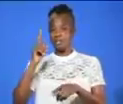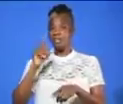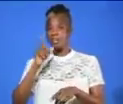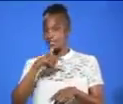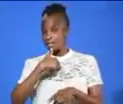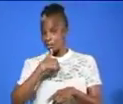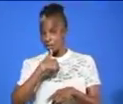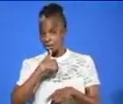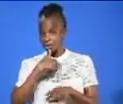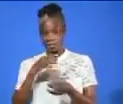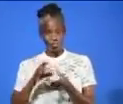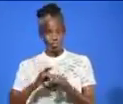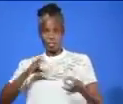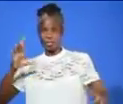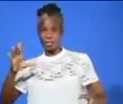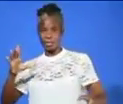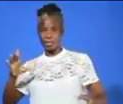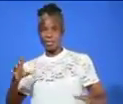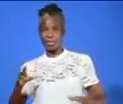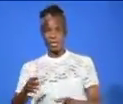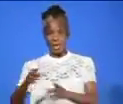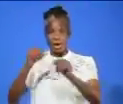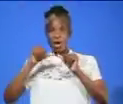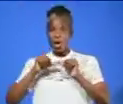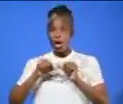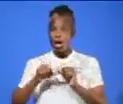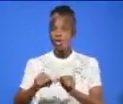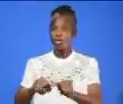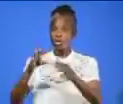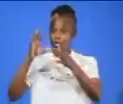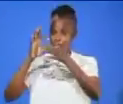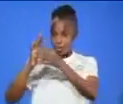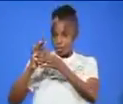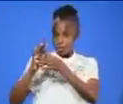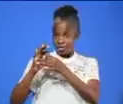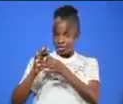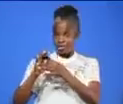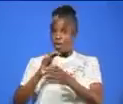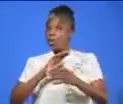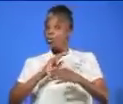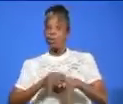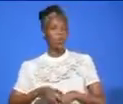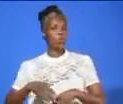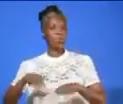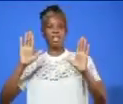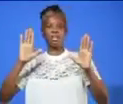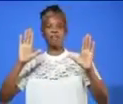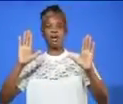hold fast, don't lose heart.